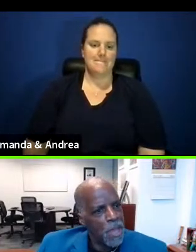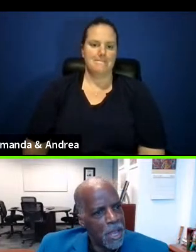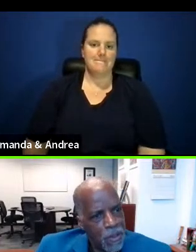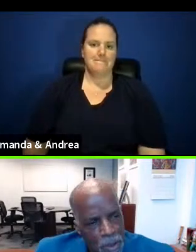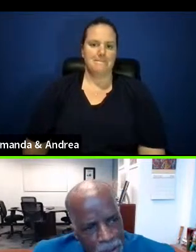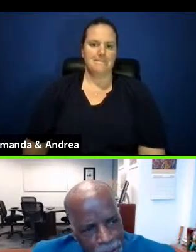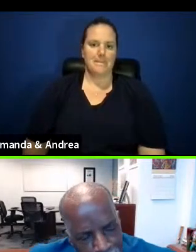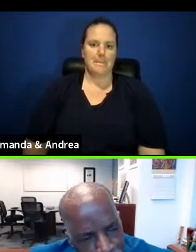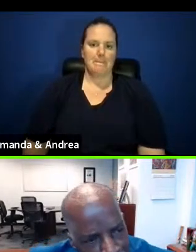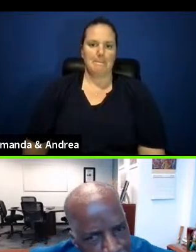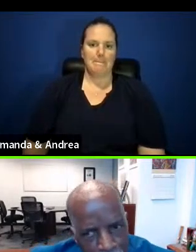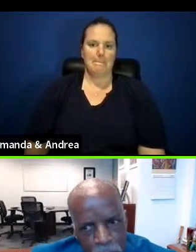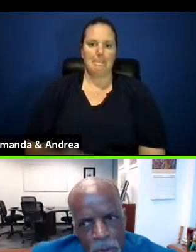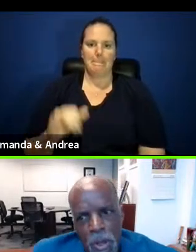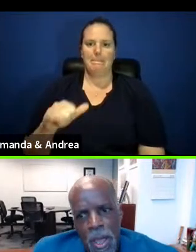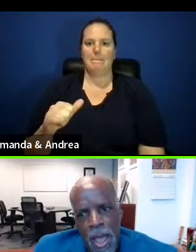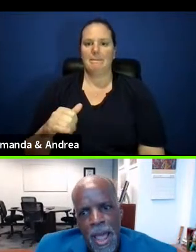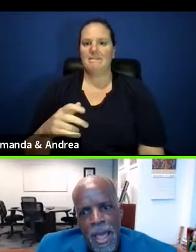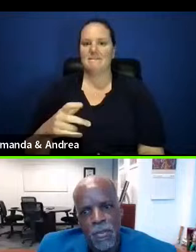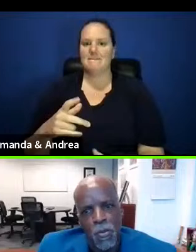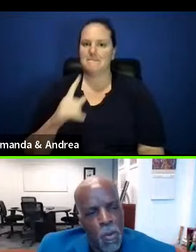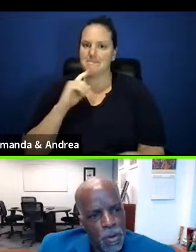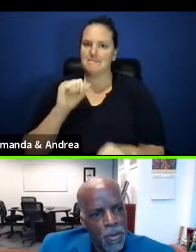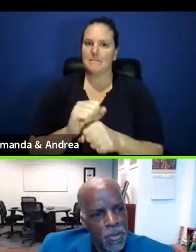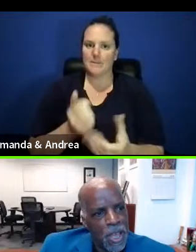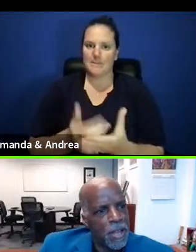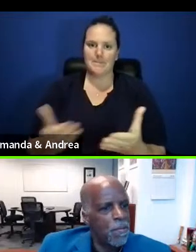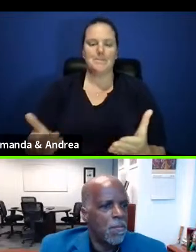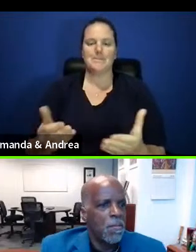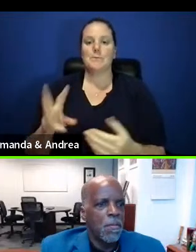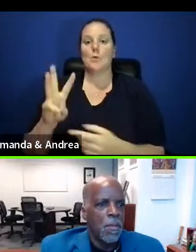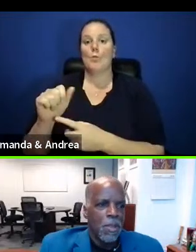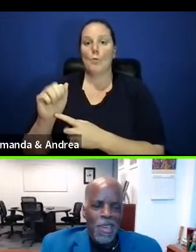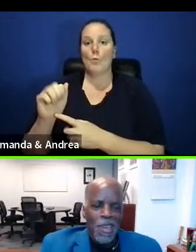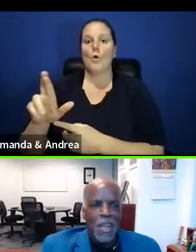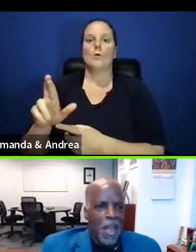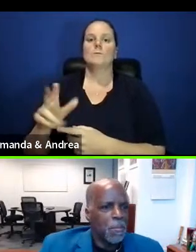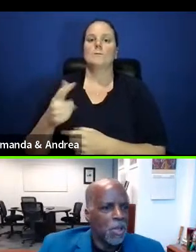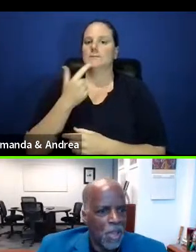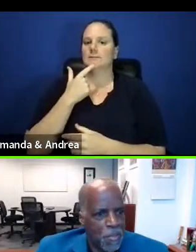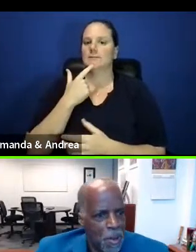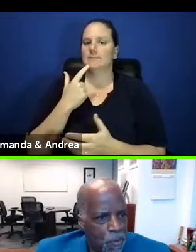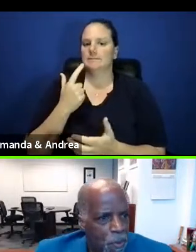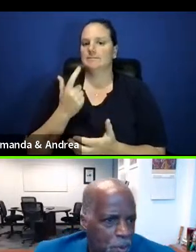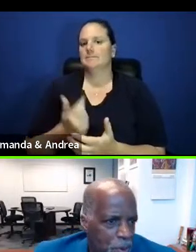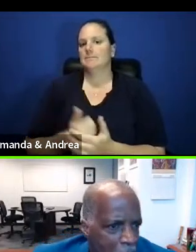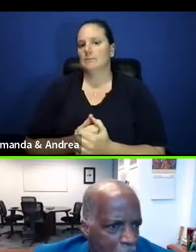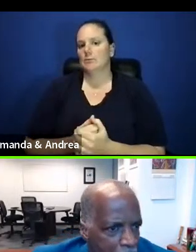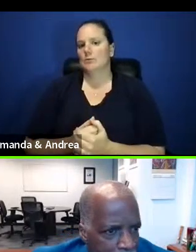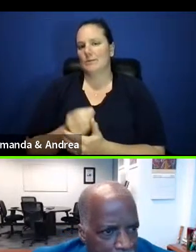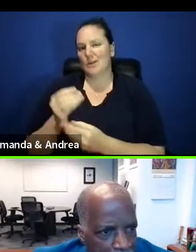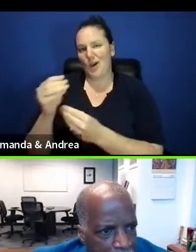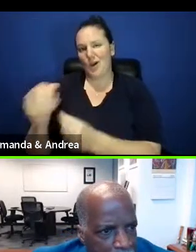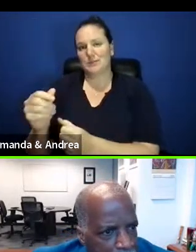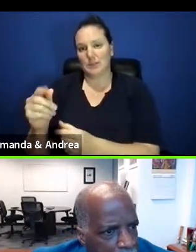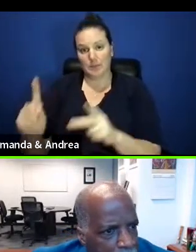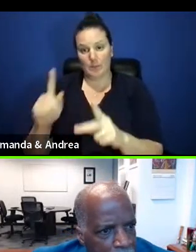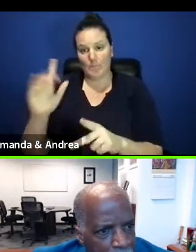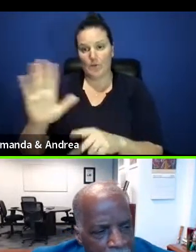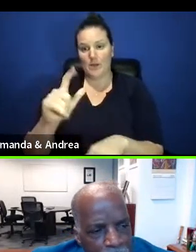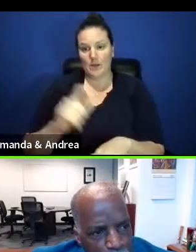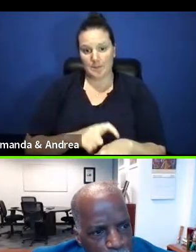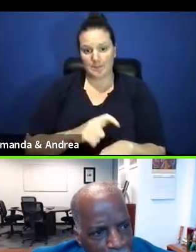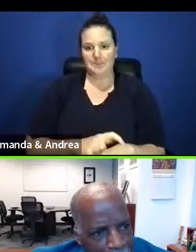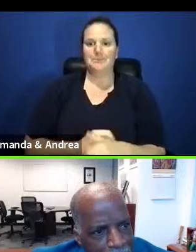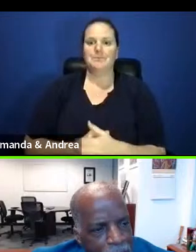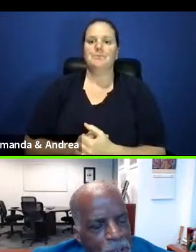practical things, you have to, as Walter said, you have to compensate people for their time and